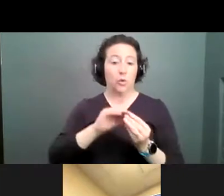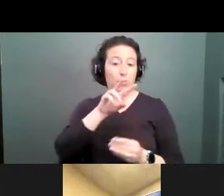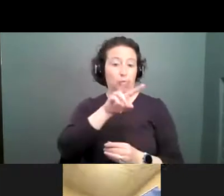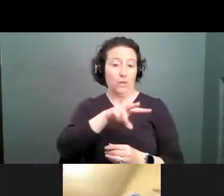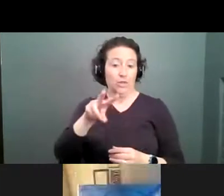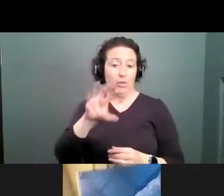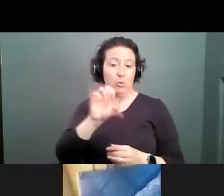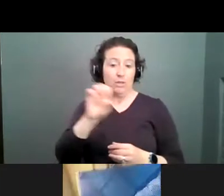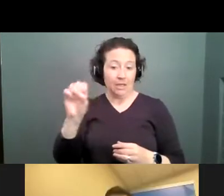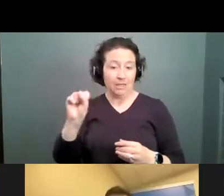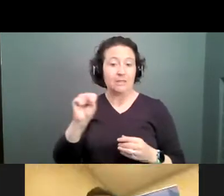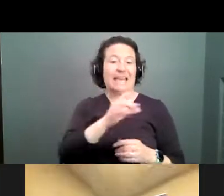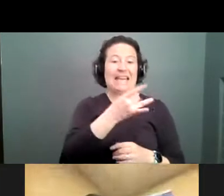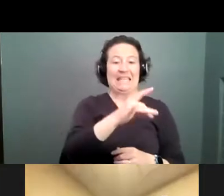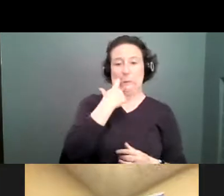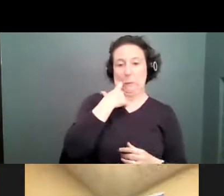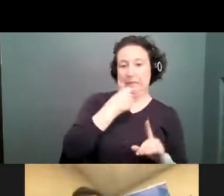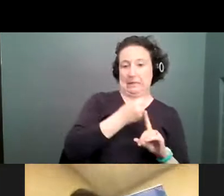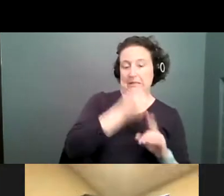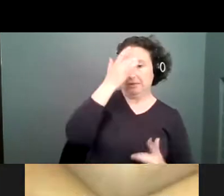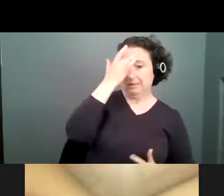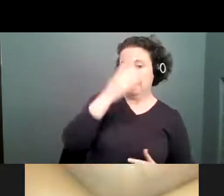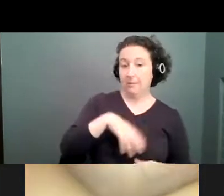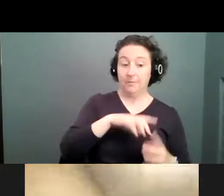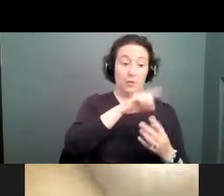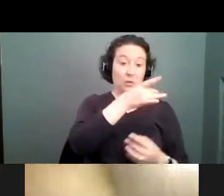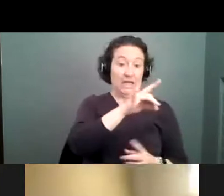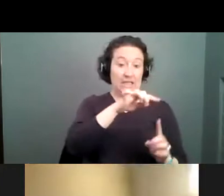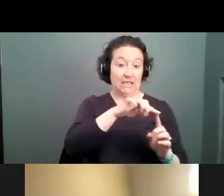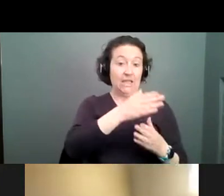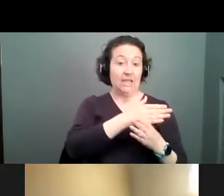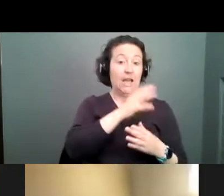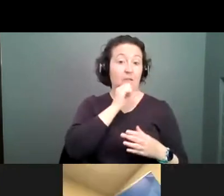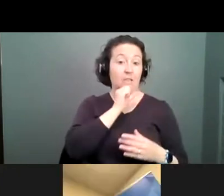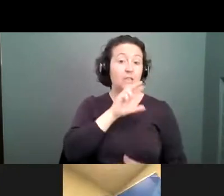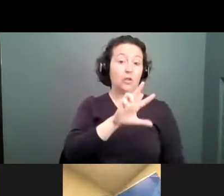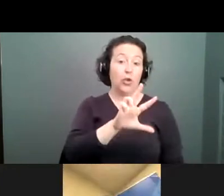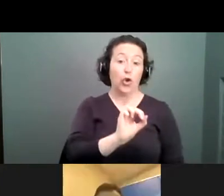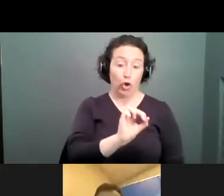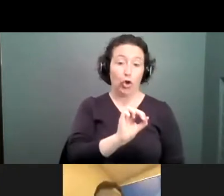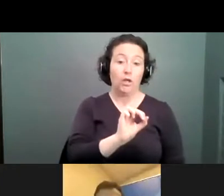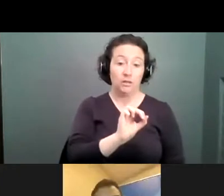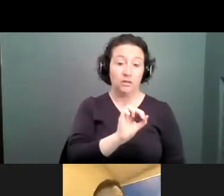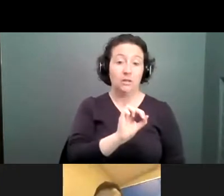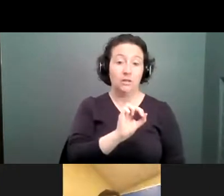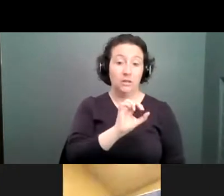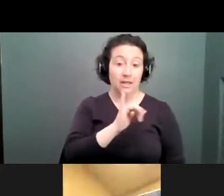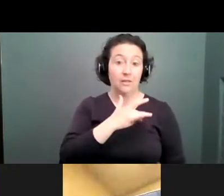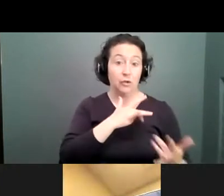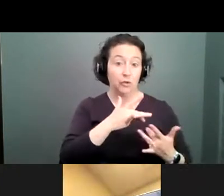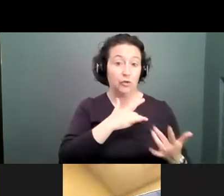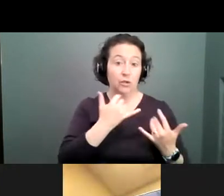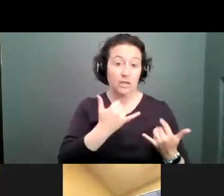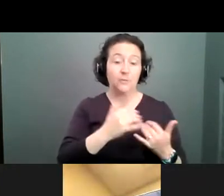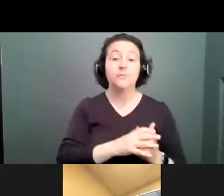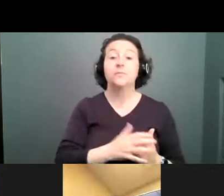newly infected. And of those 18 people, the average age is 30. And that's very concerning to us. We